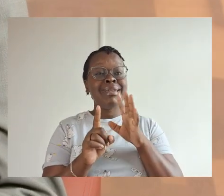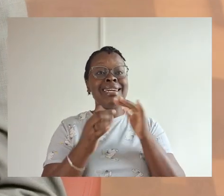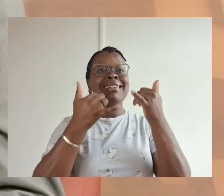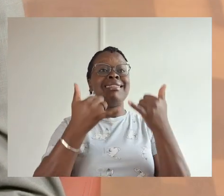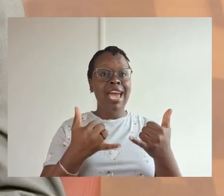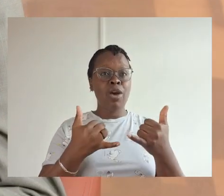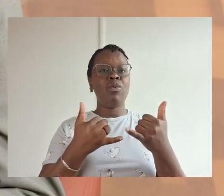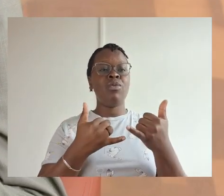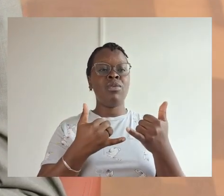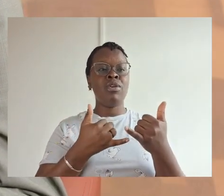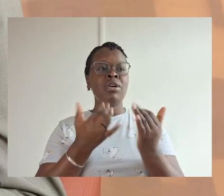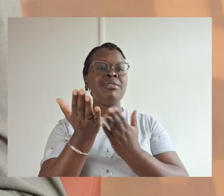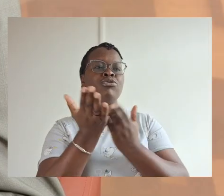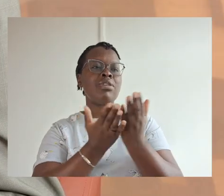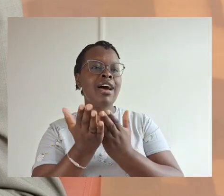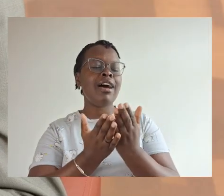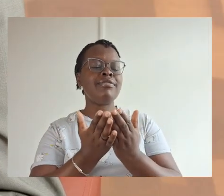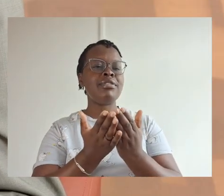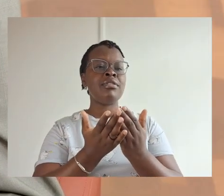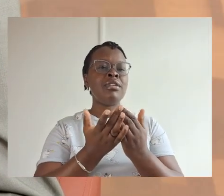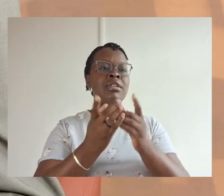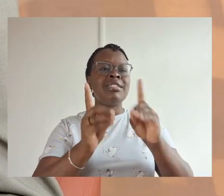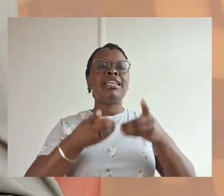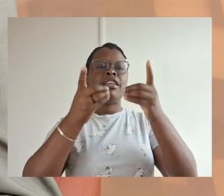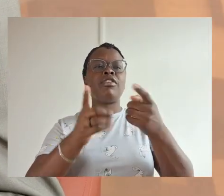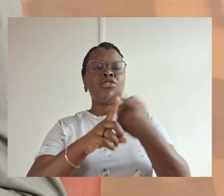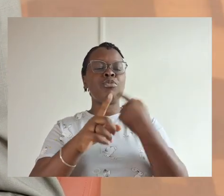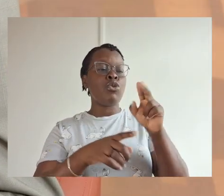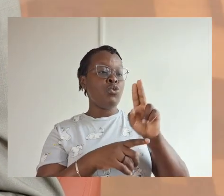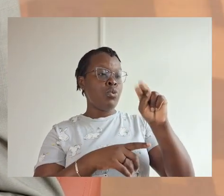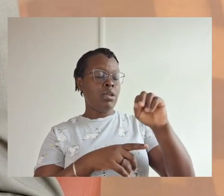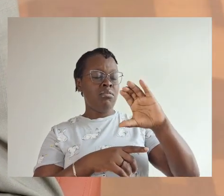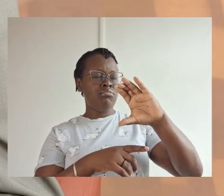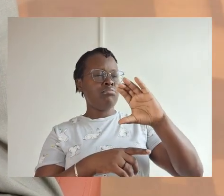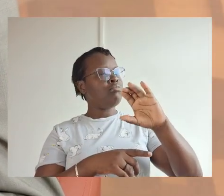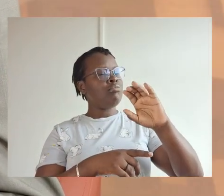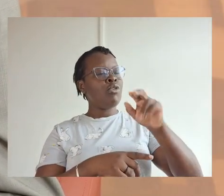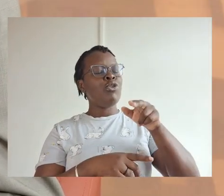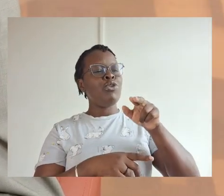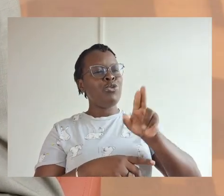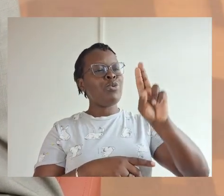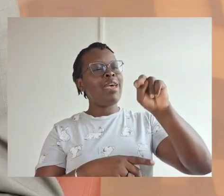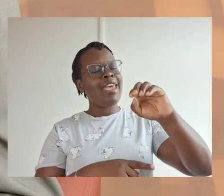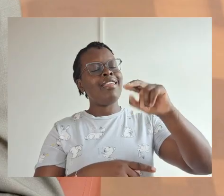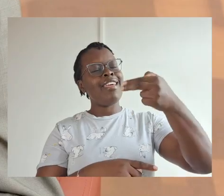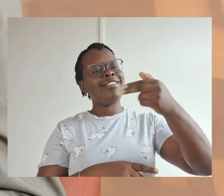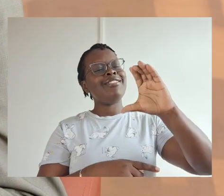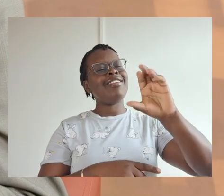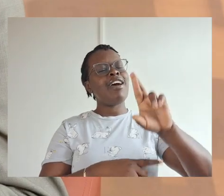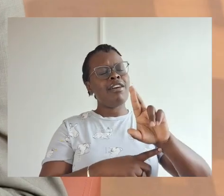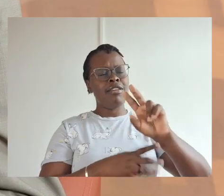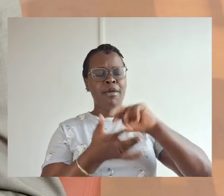as we speak, service delivery by UNHCR. Of course, I don't speak for UNHCR. Mm-hmm. I speak on my